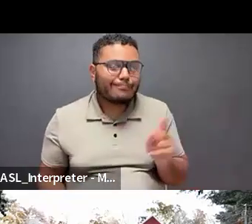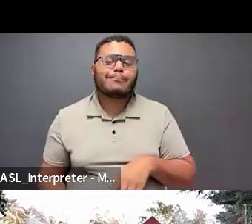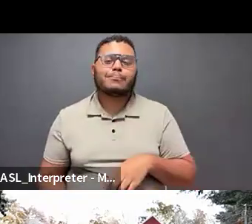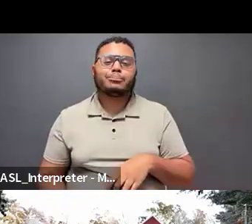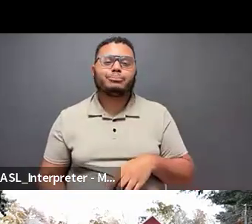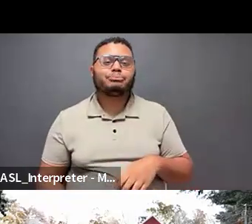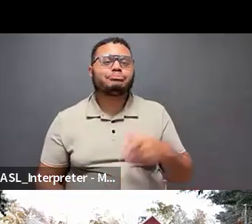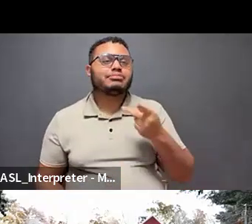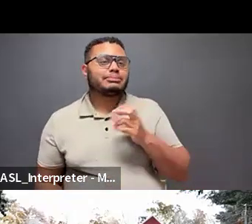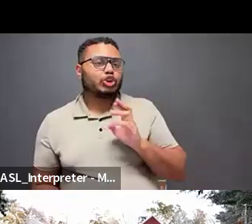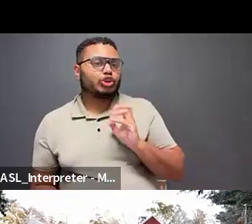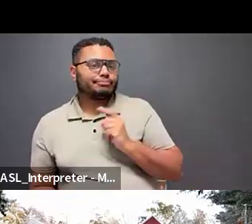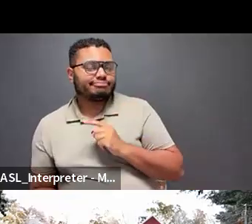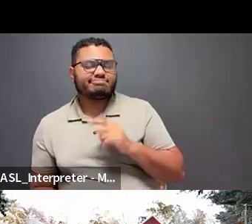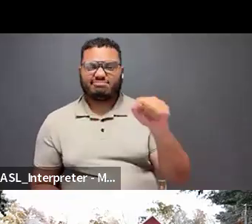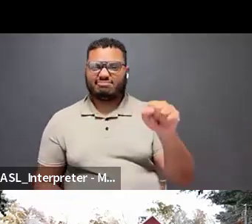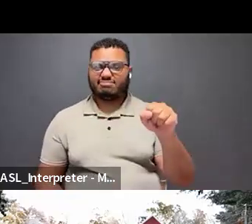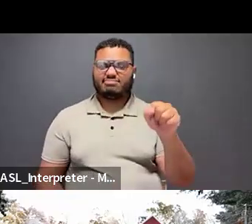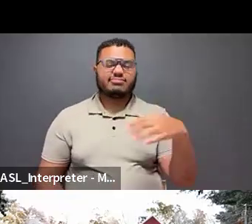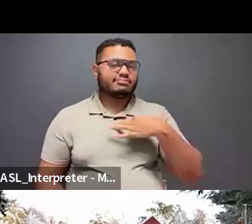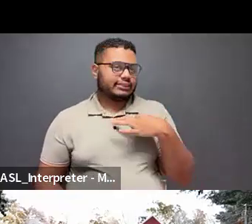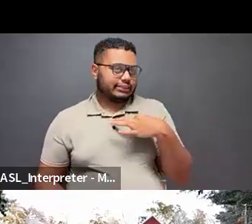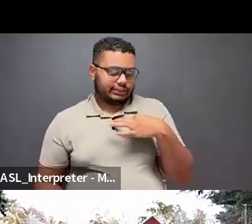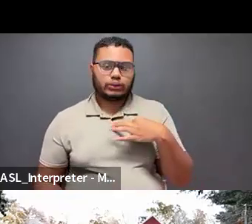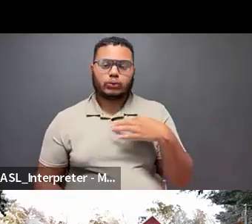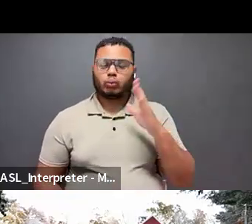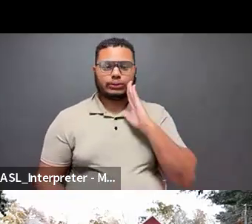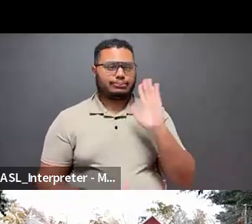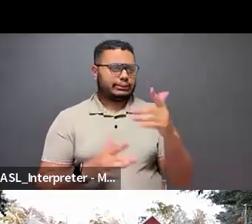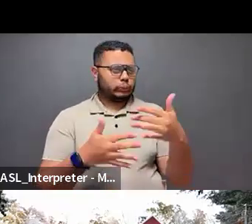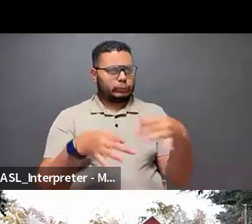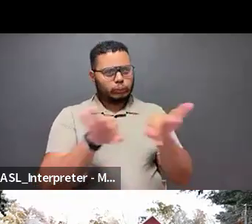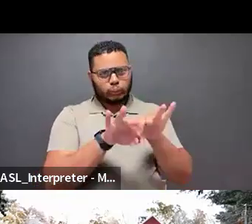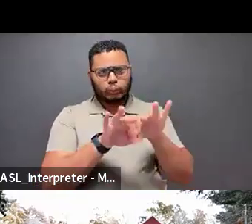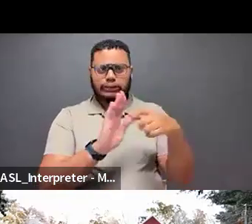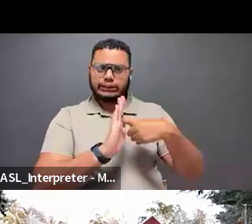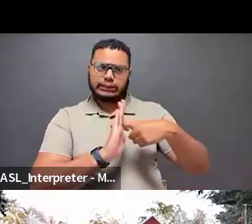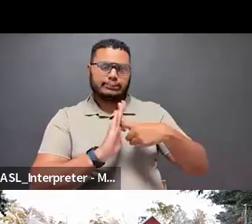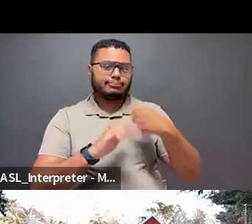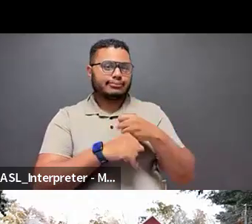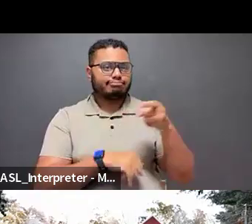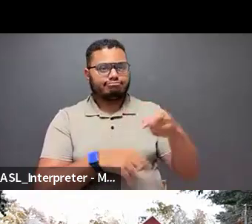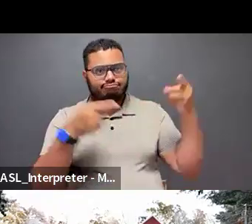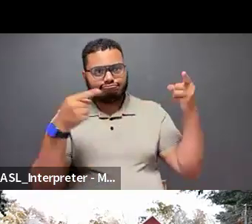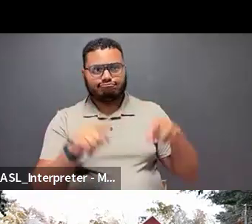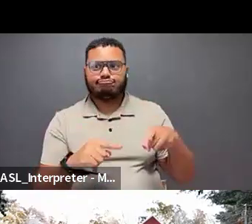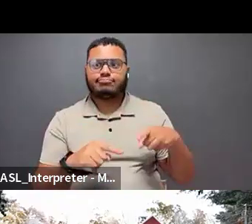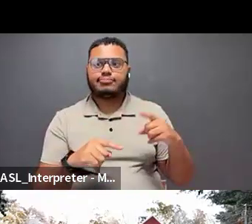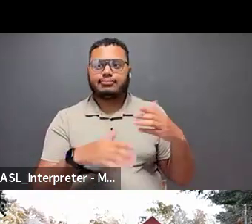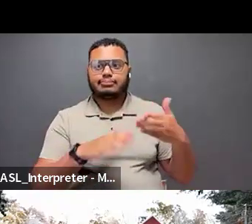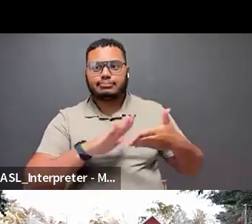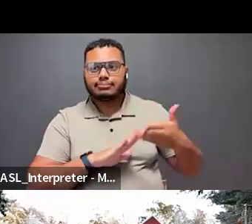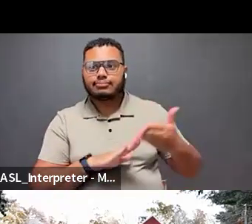Yeah, I mean, personally, I think volunteers are going to continue to be key to making this happen, and